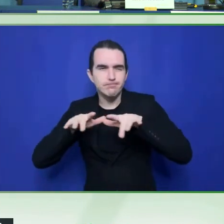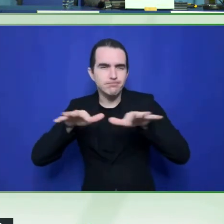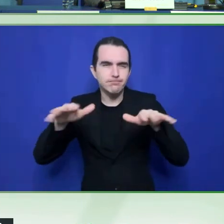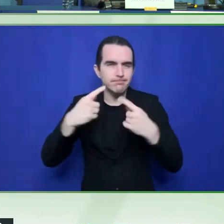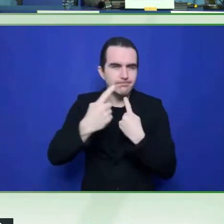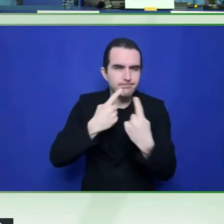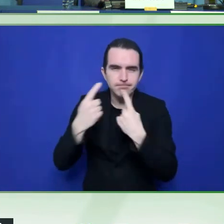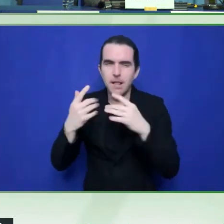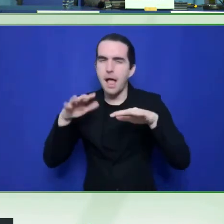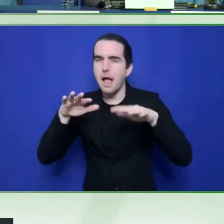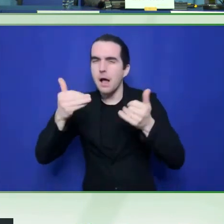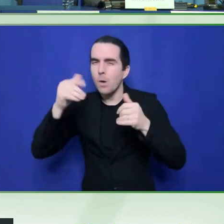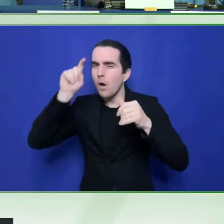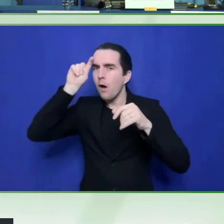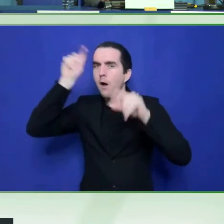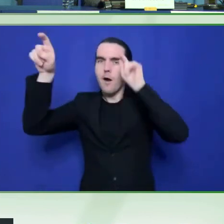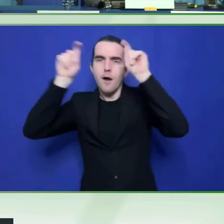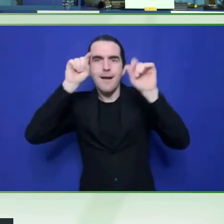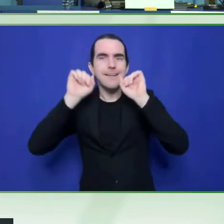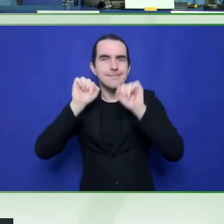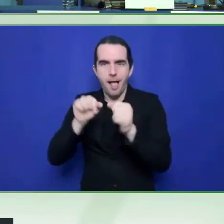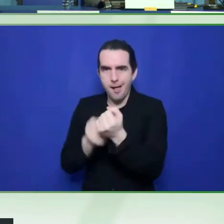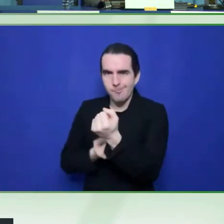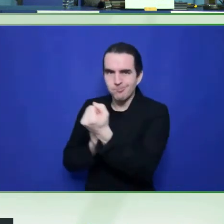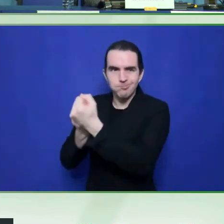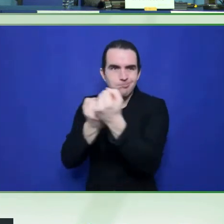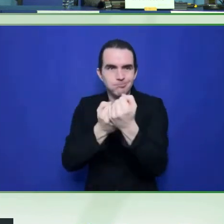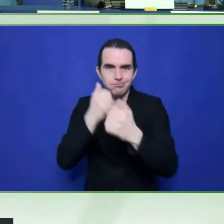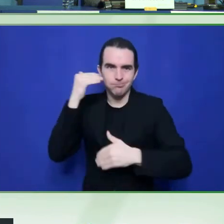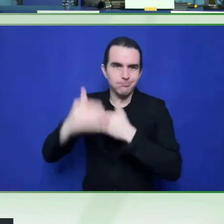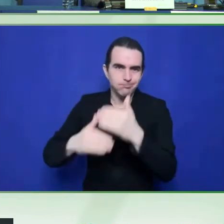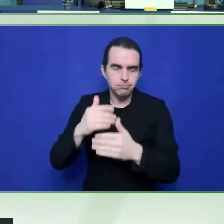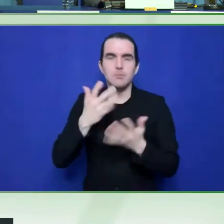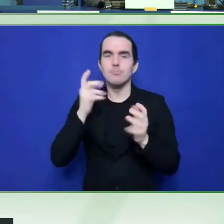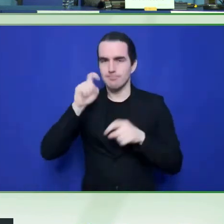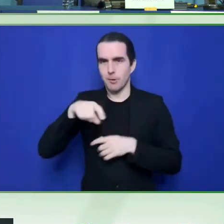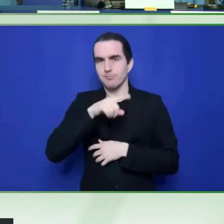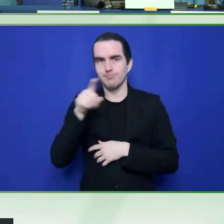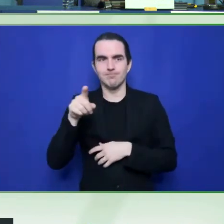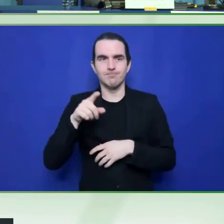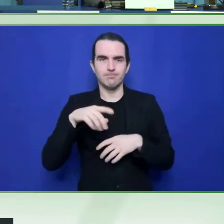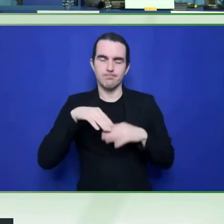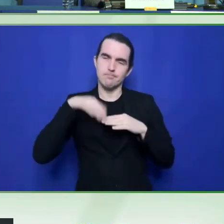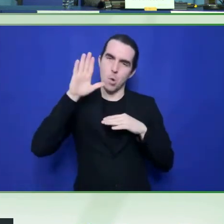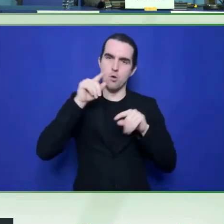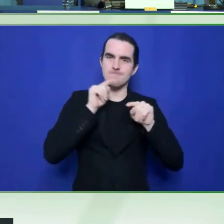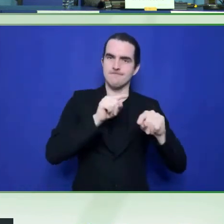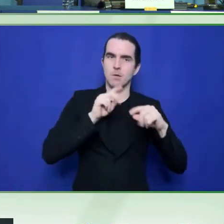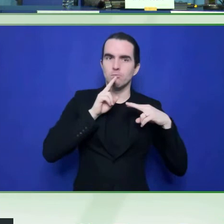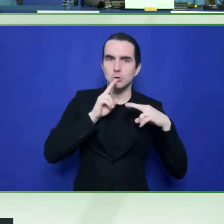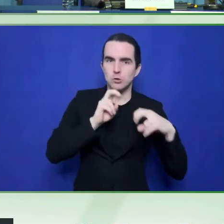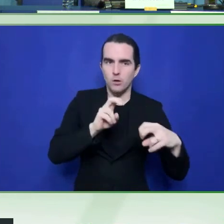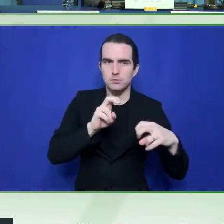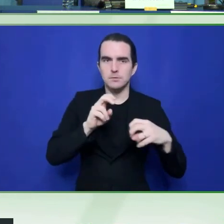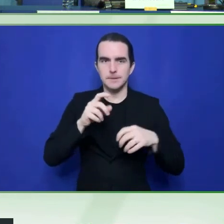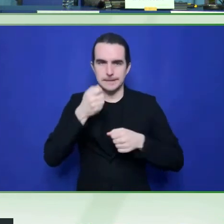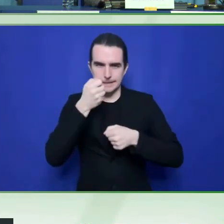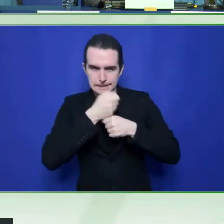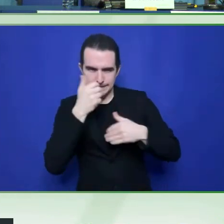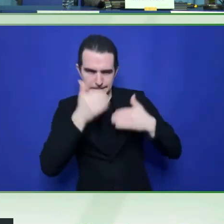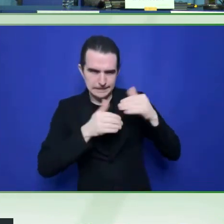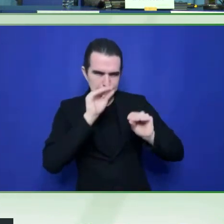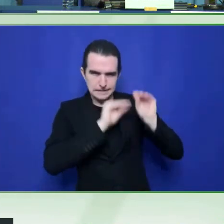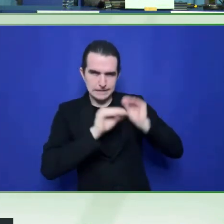little bit old-fashioned and don't always take advantage of all the new kind